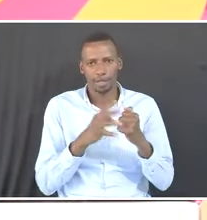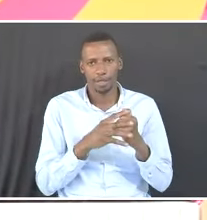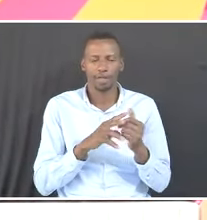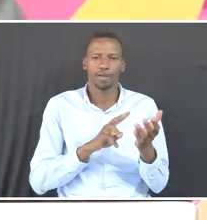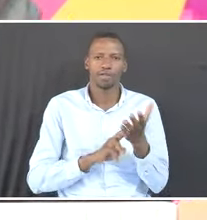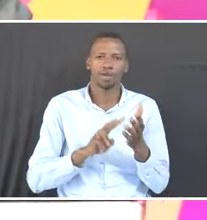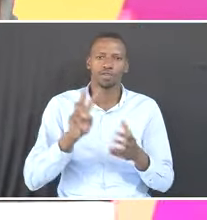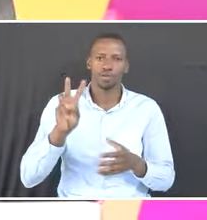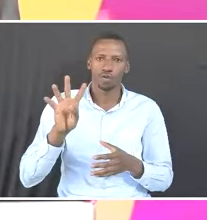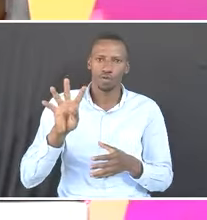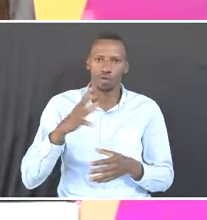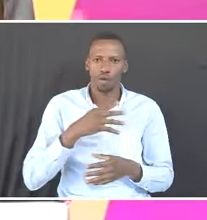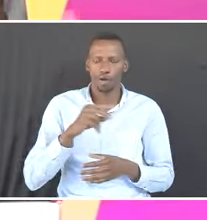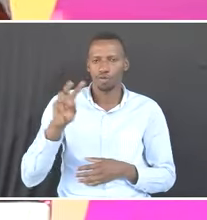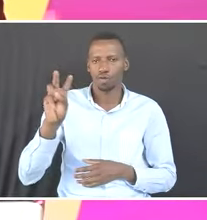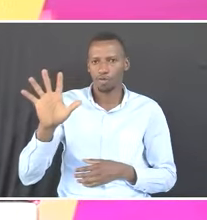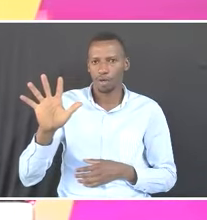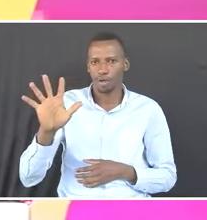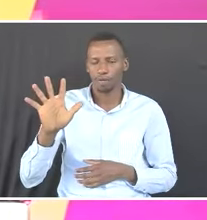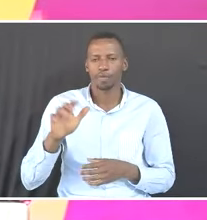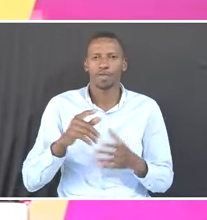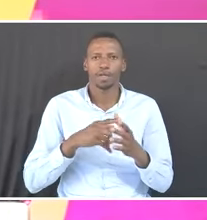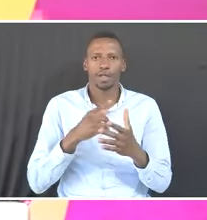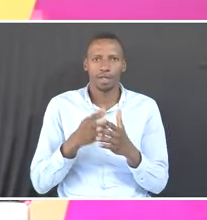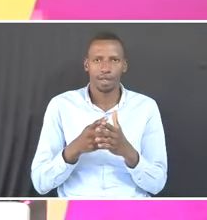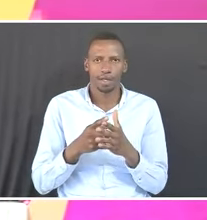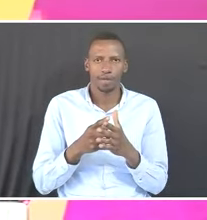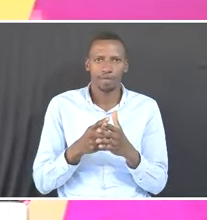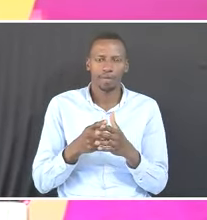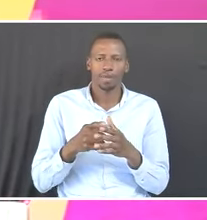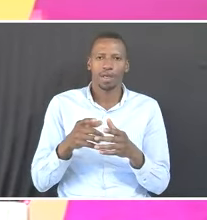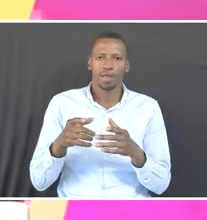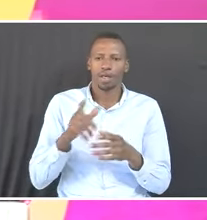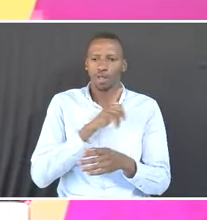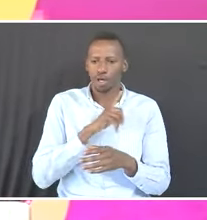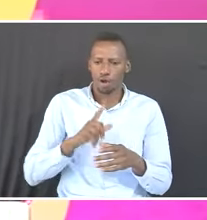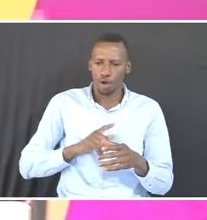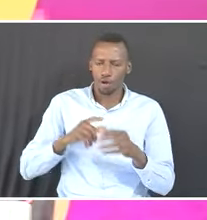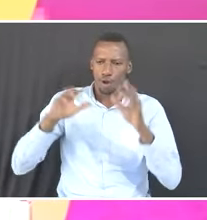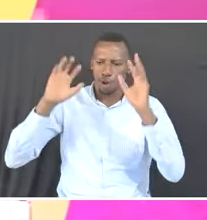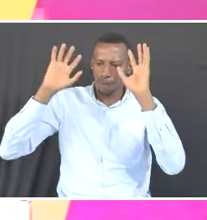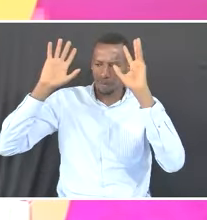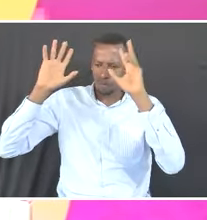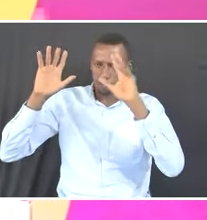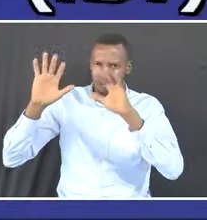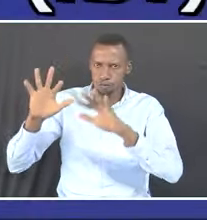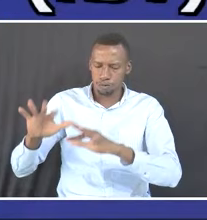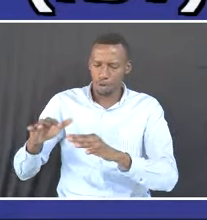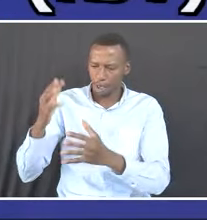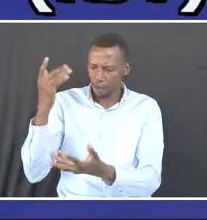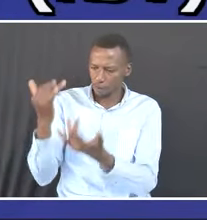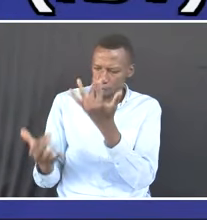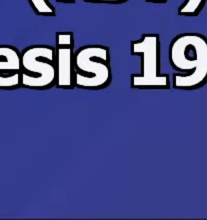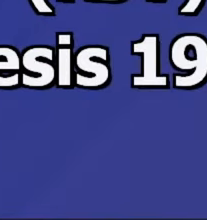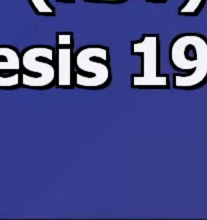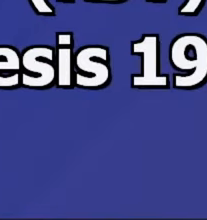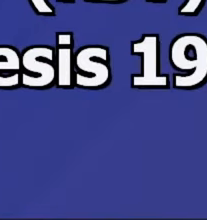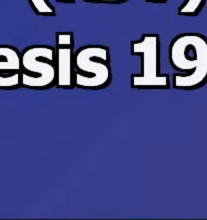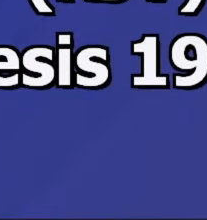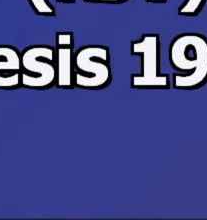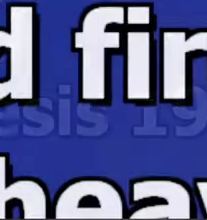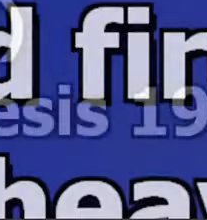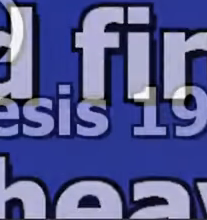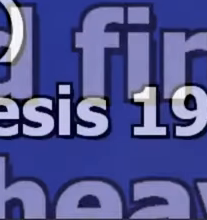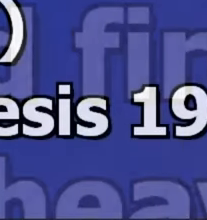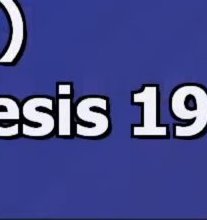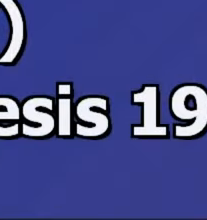God says, then the Lord rained brimstone and fire on Sodom and Gomorrah from the Lord out